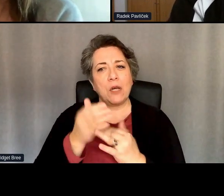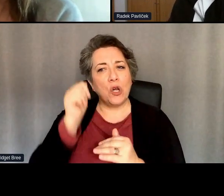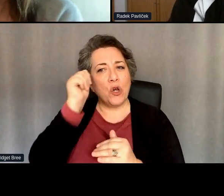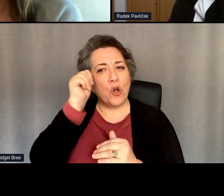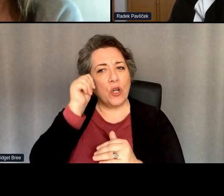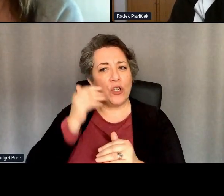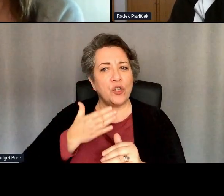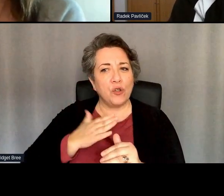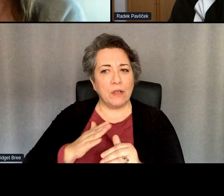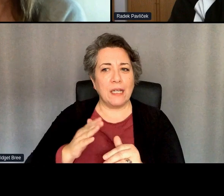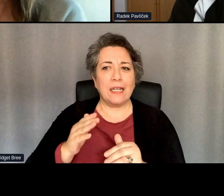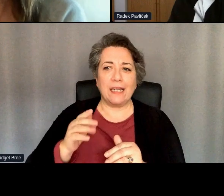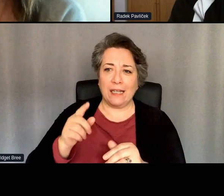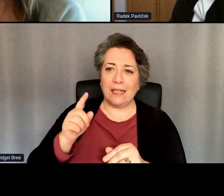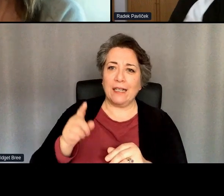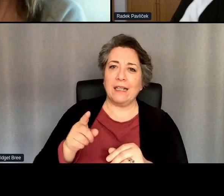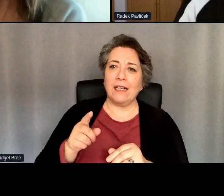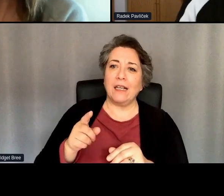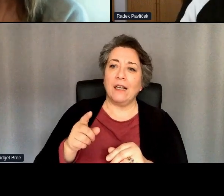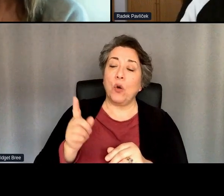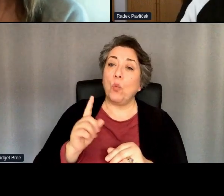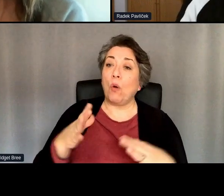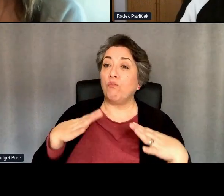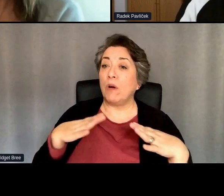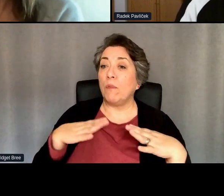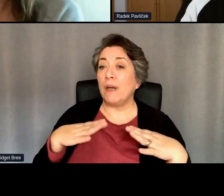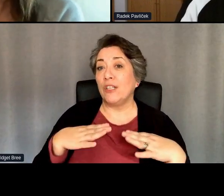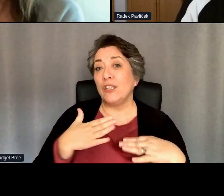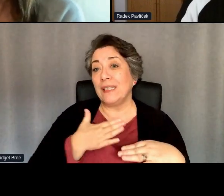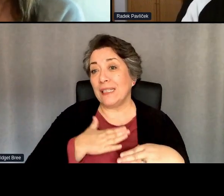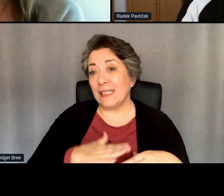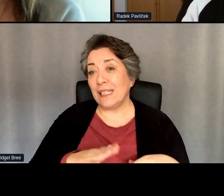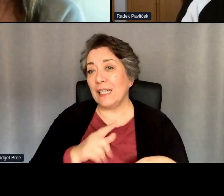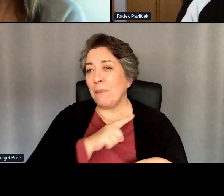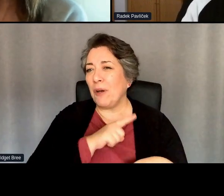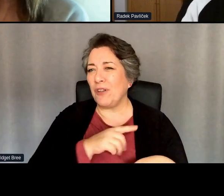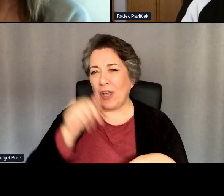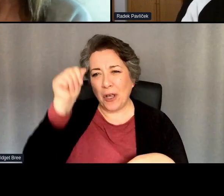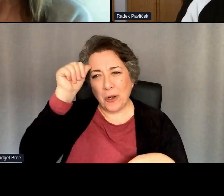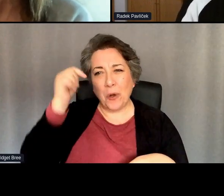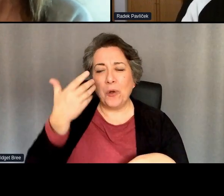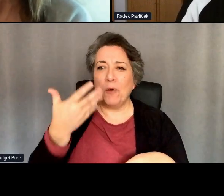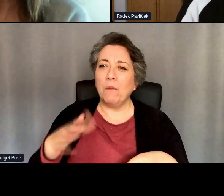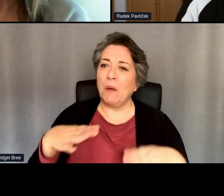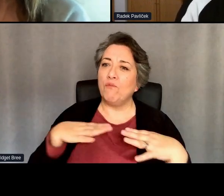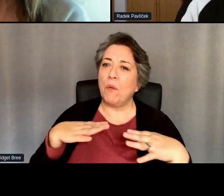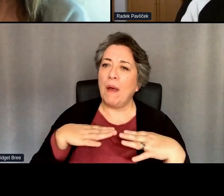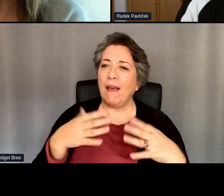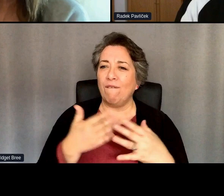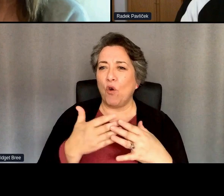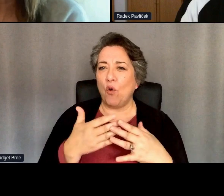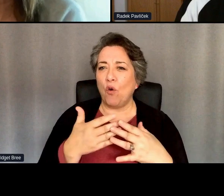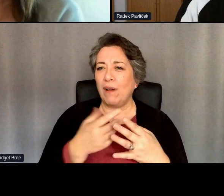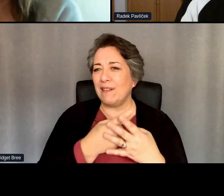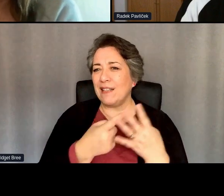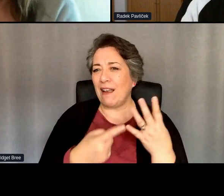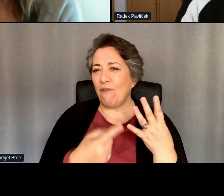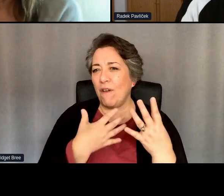comment on the level of preparation required? Because I know you have prepared for several of our certifications. So I think you know this, Bea.